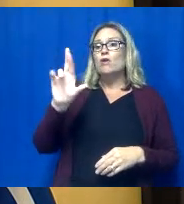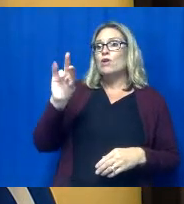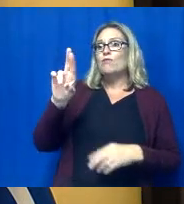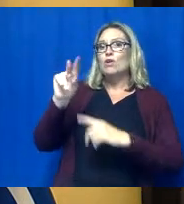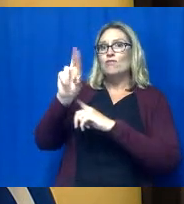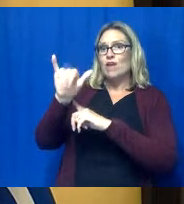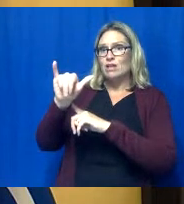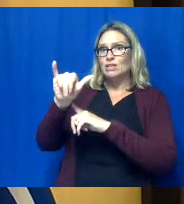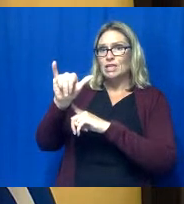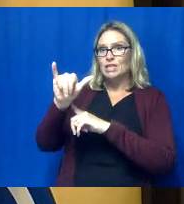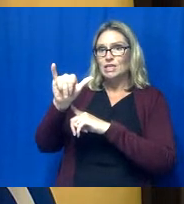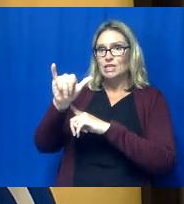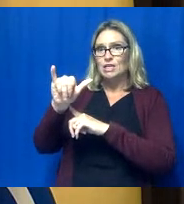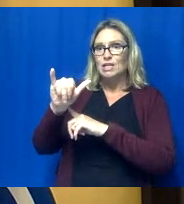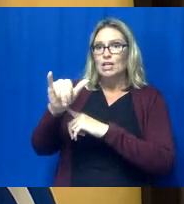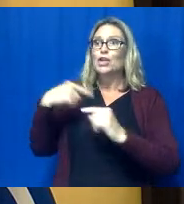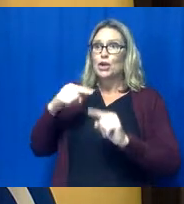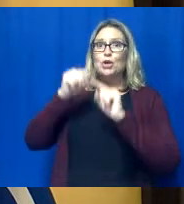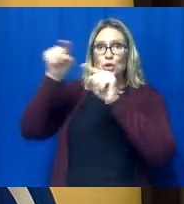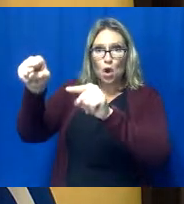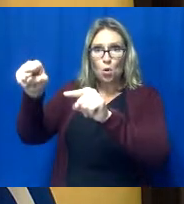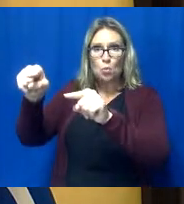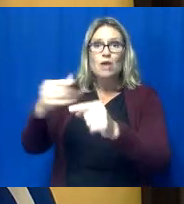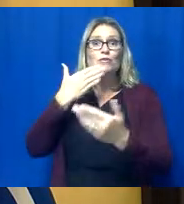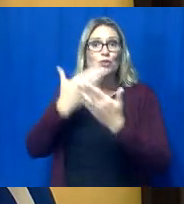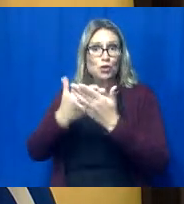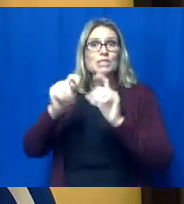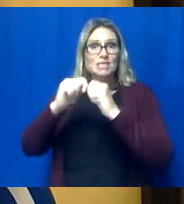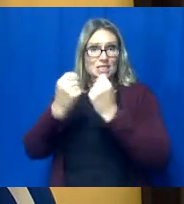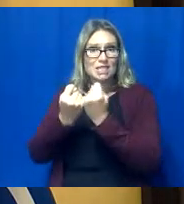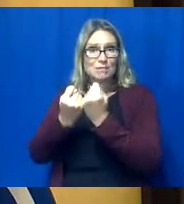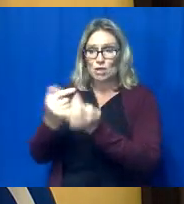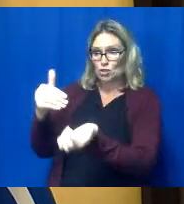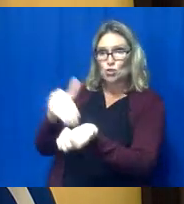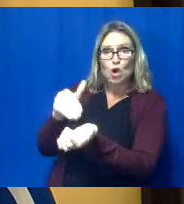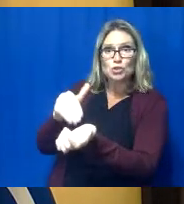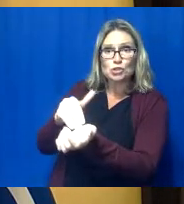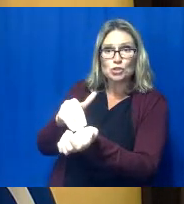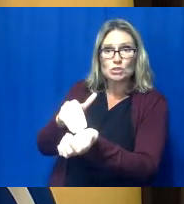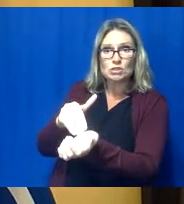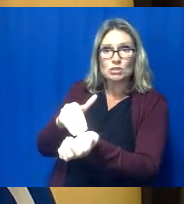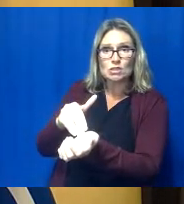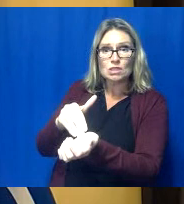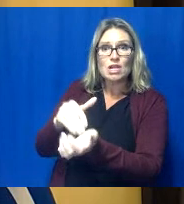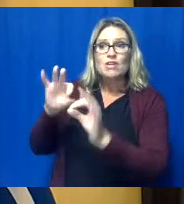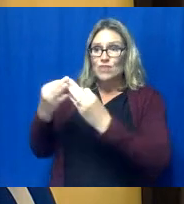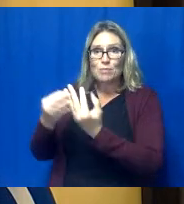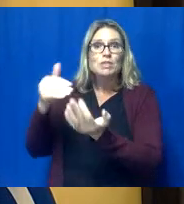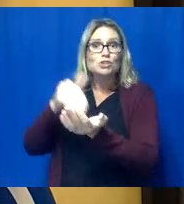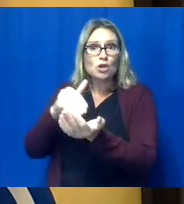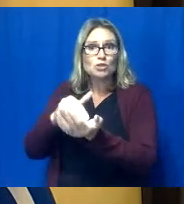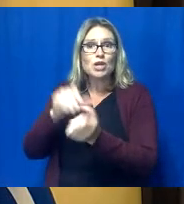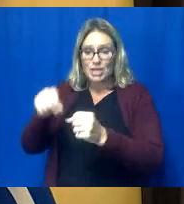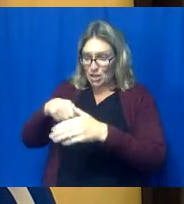cared for by a very good team of physicians, obstetricians, family doctors that could deliver your baby. Now we do not